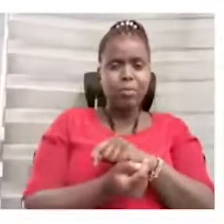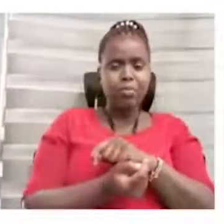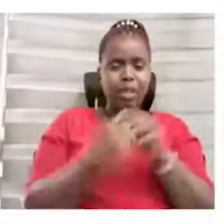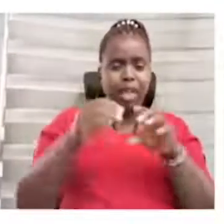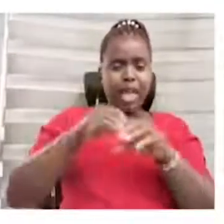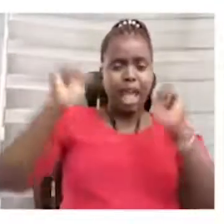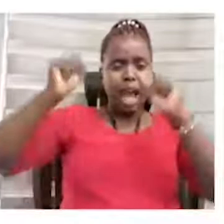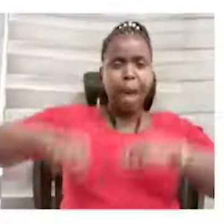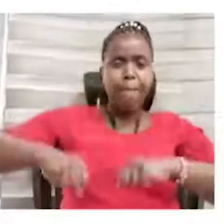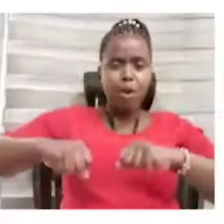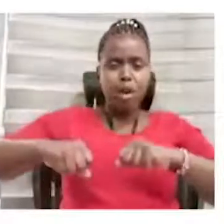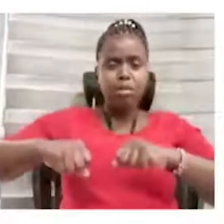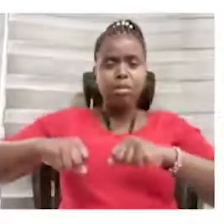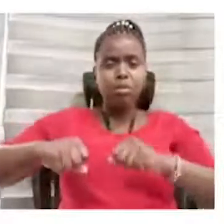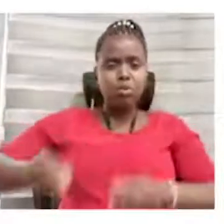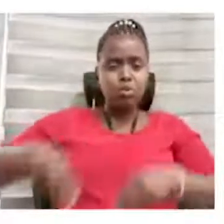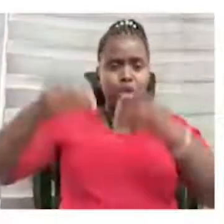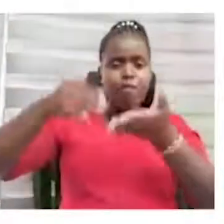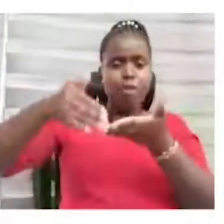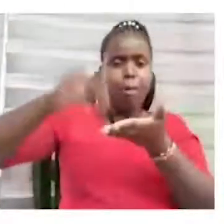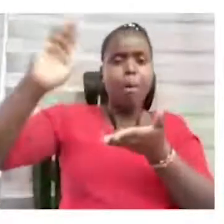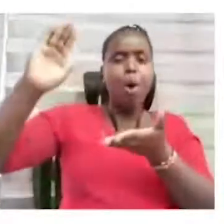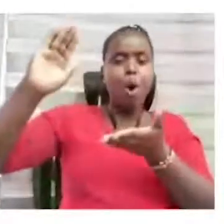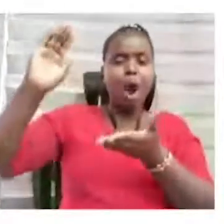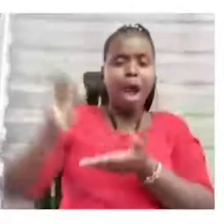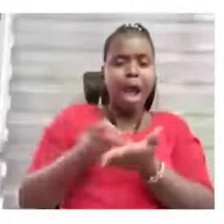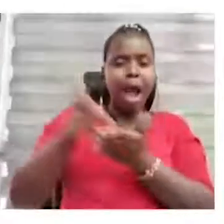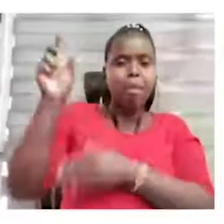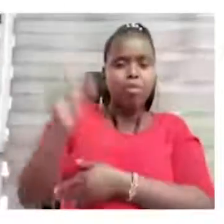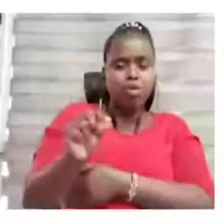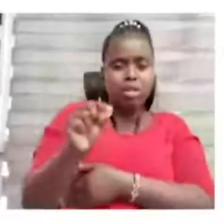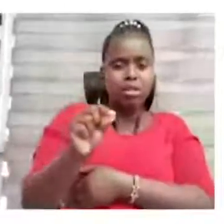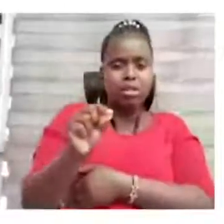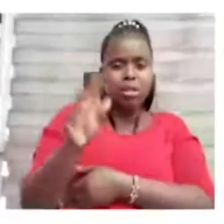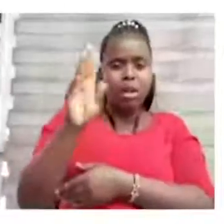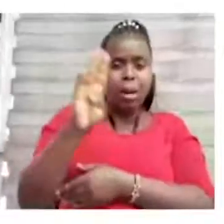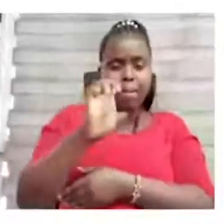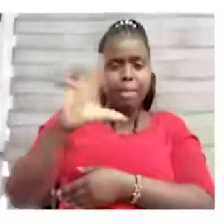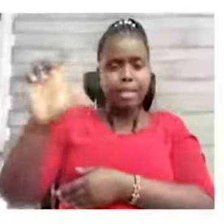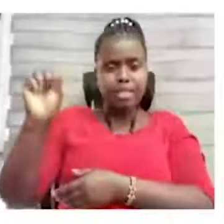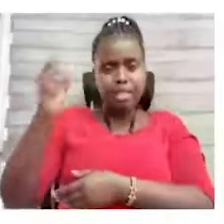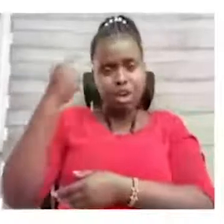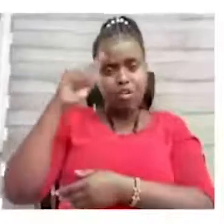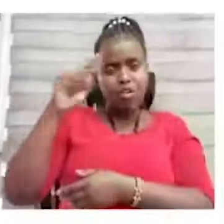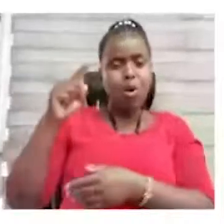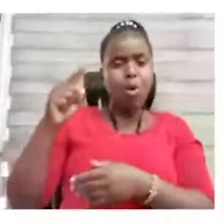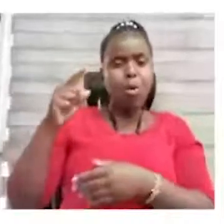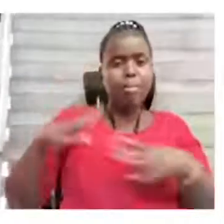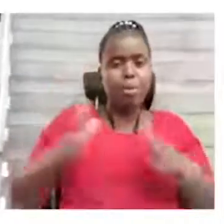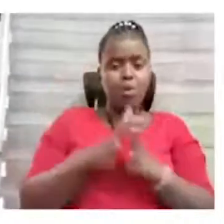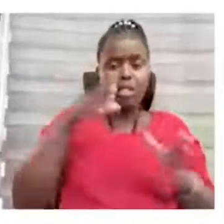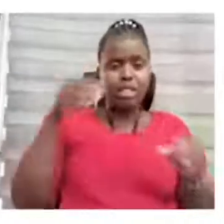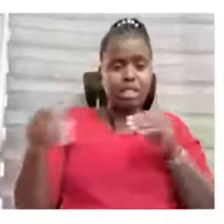to provide more affordable data and special deals for customers with disabilities. Low-cost